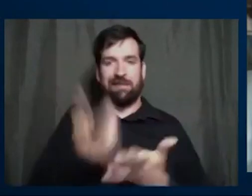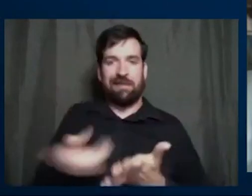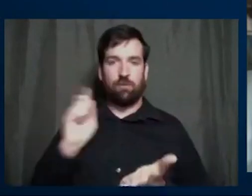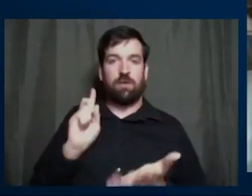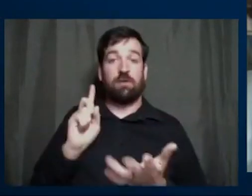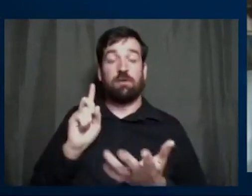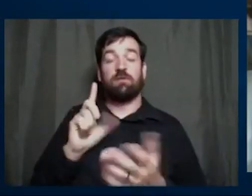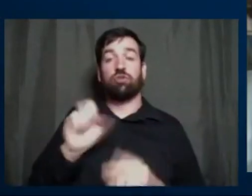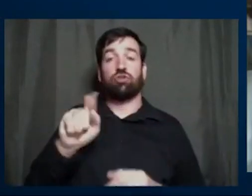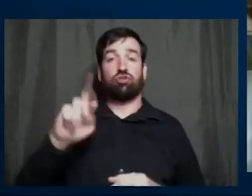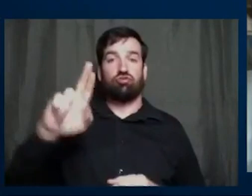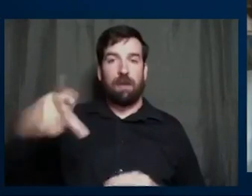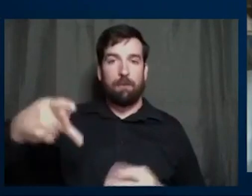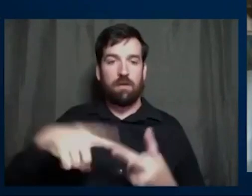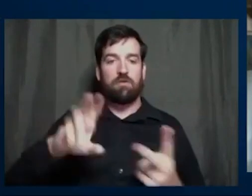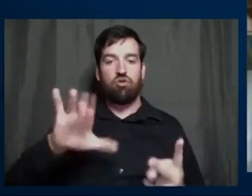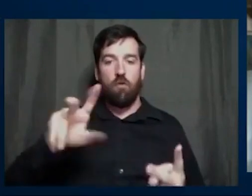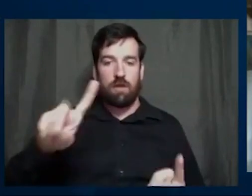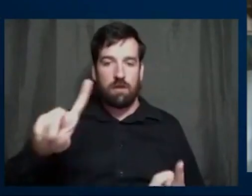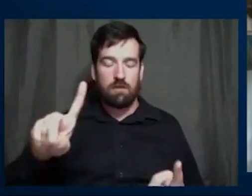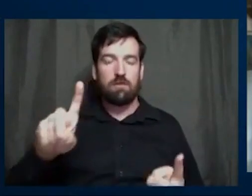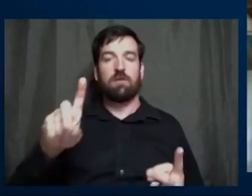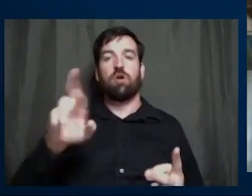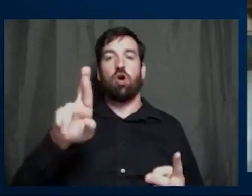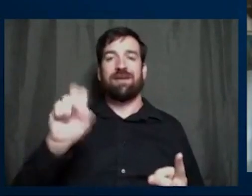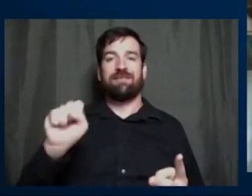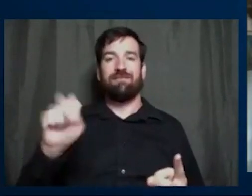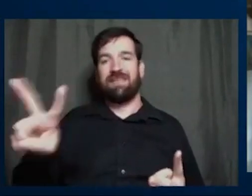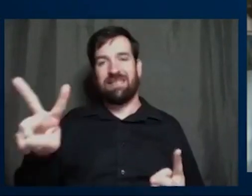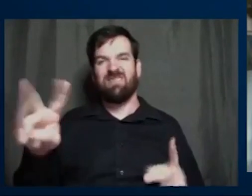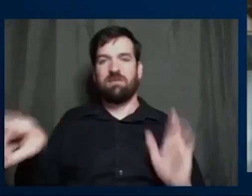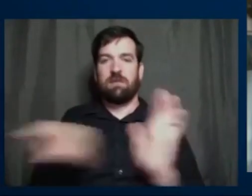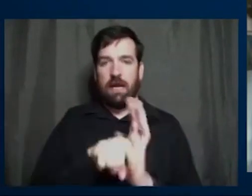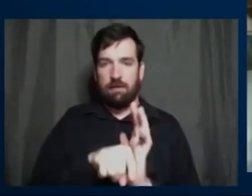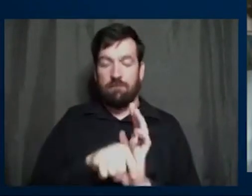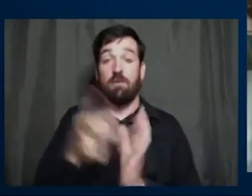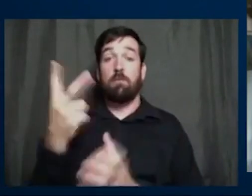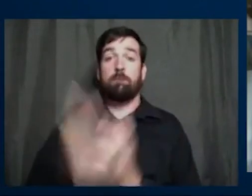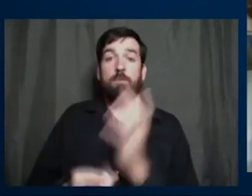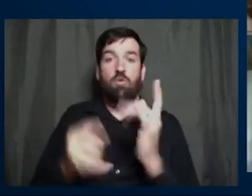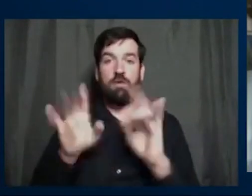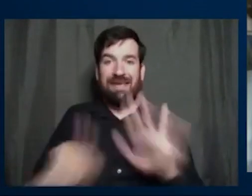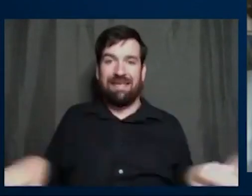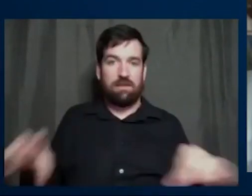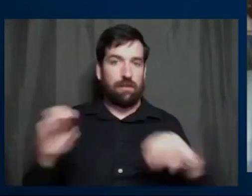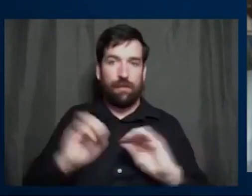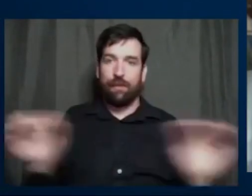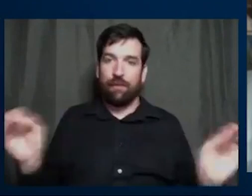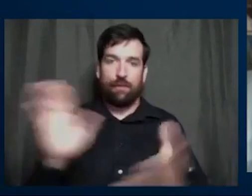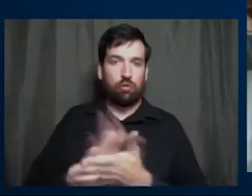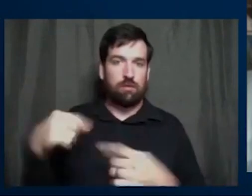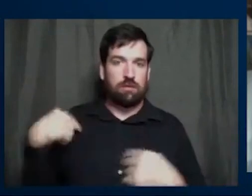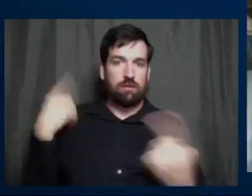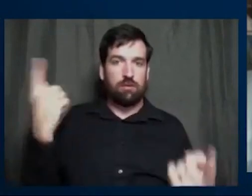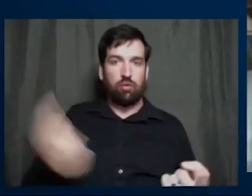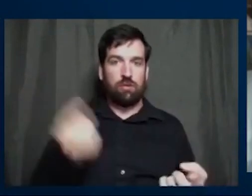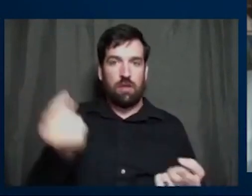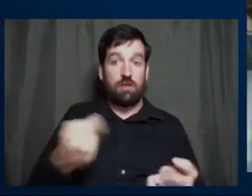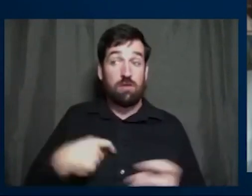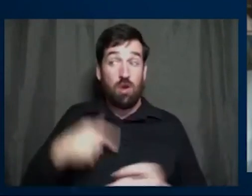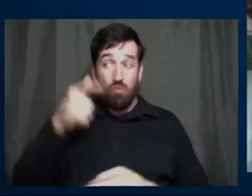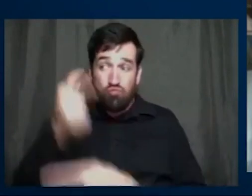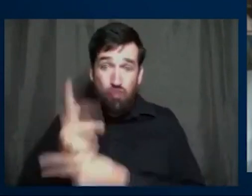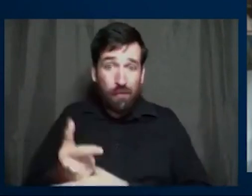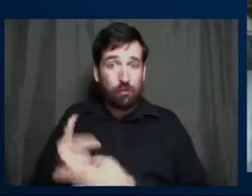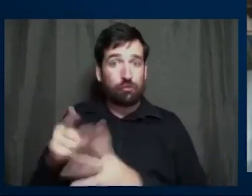RSV, and COVID. All 3 were negative. Both kids have been off school since last Tuesday. Yesterday, her brother started vomiting and had a